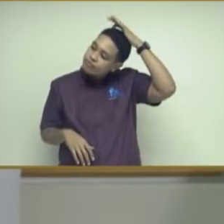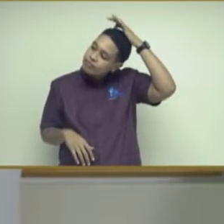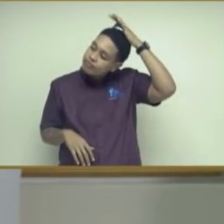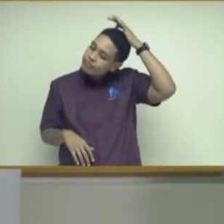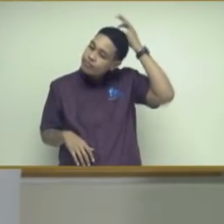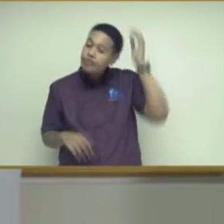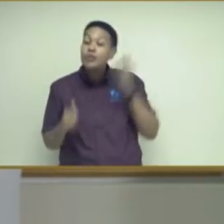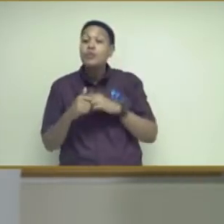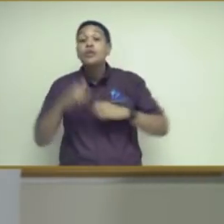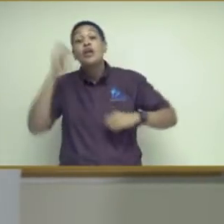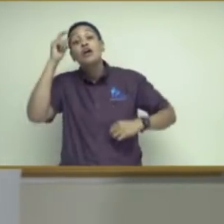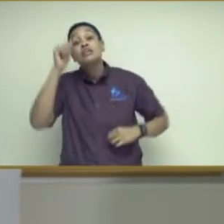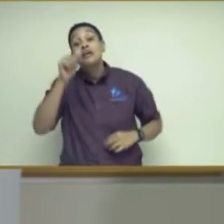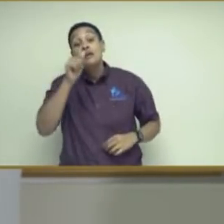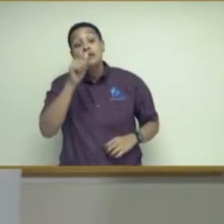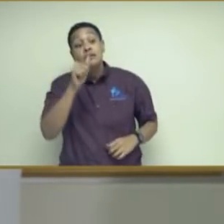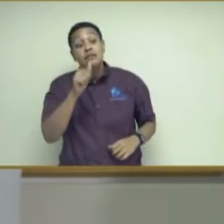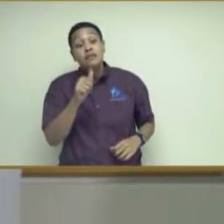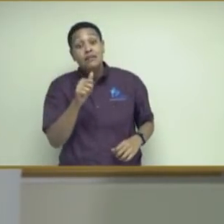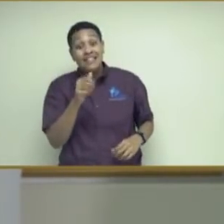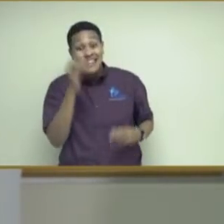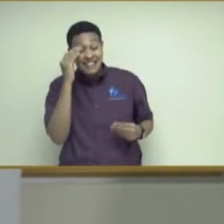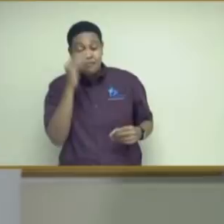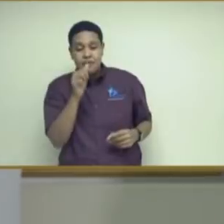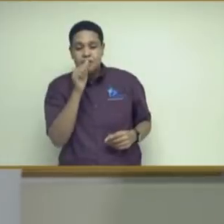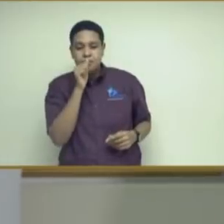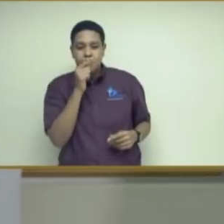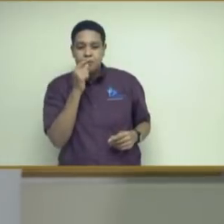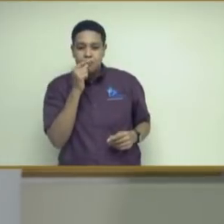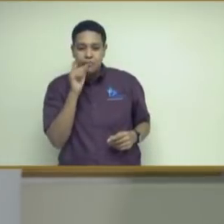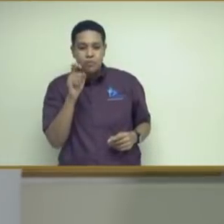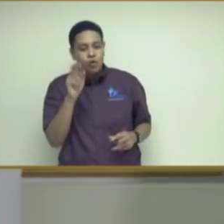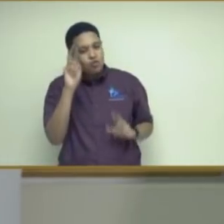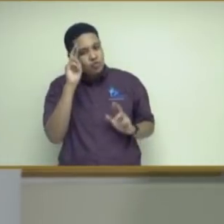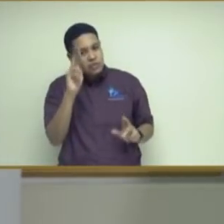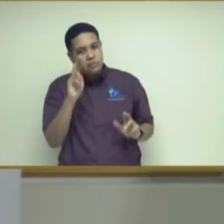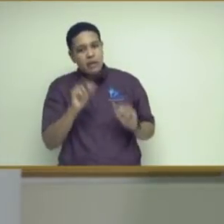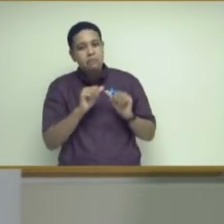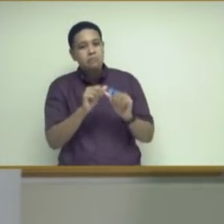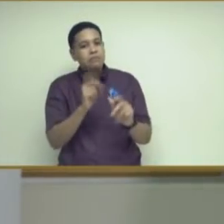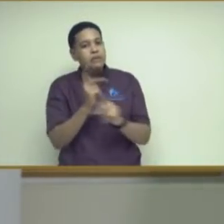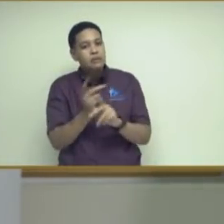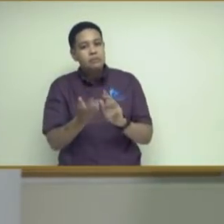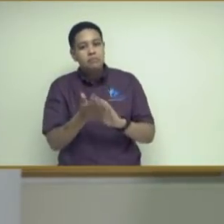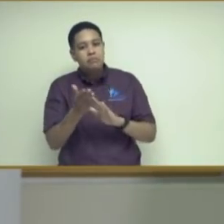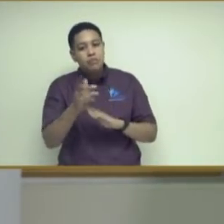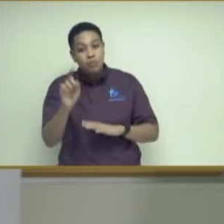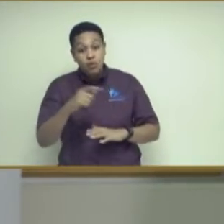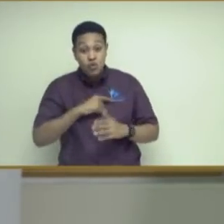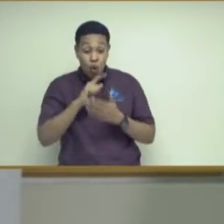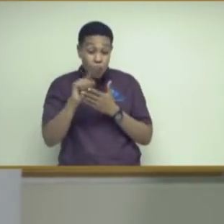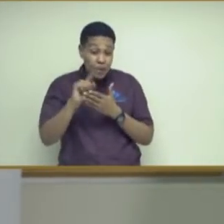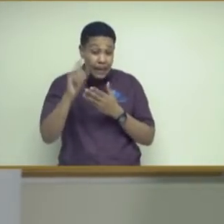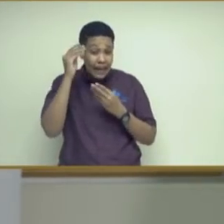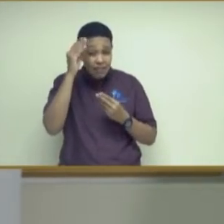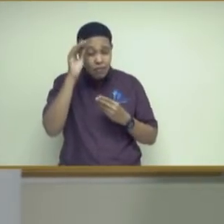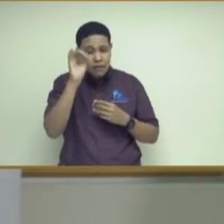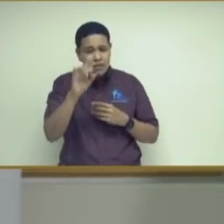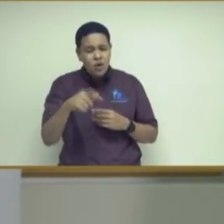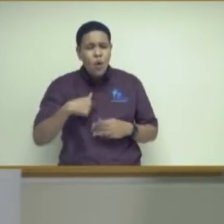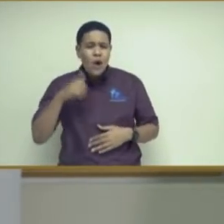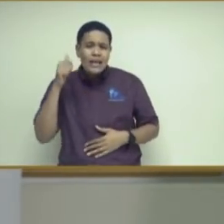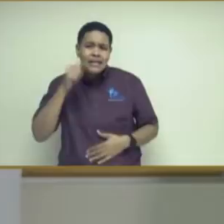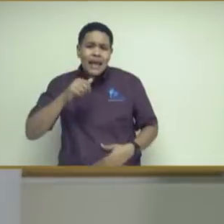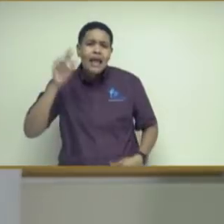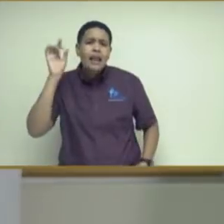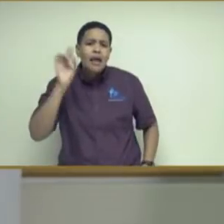patient confidentiality has to be maintained and respected. And so our weekly press briefings, our daily releases,